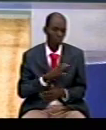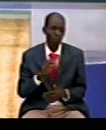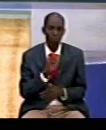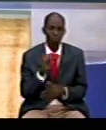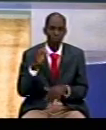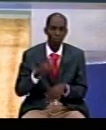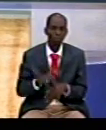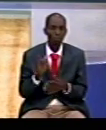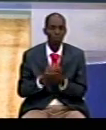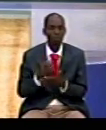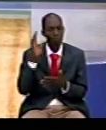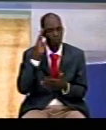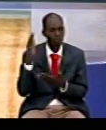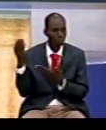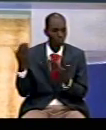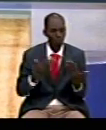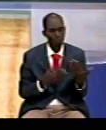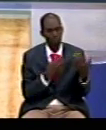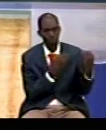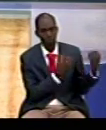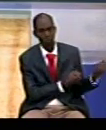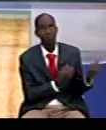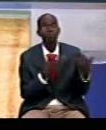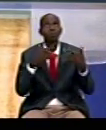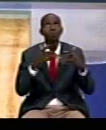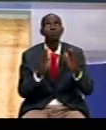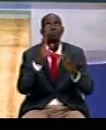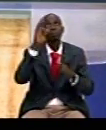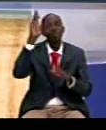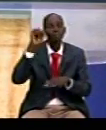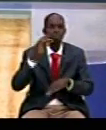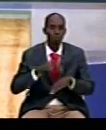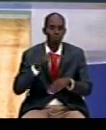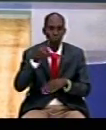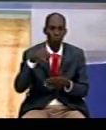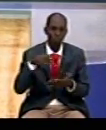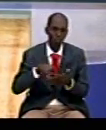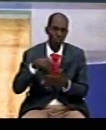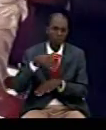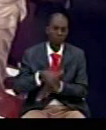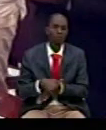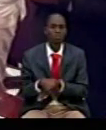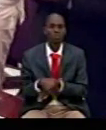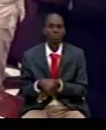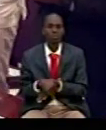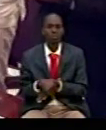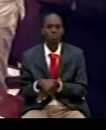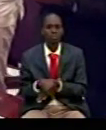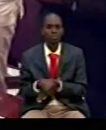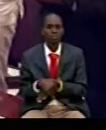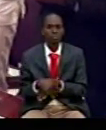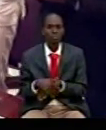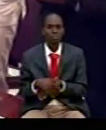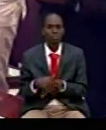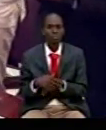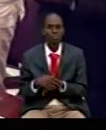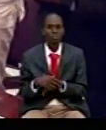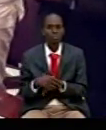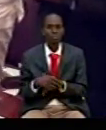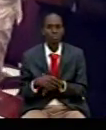A touch that will bring confidence. Let him touch you tonight. Let him touch you tonight.